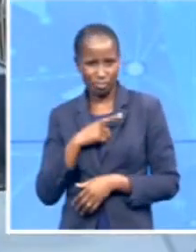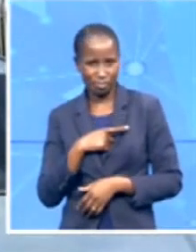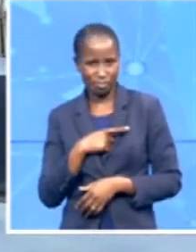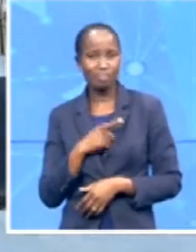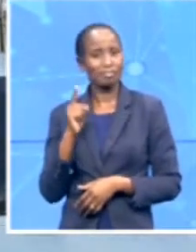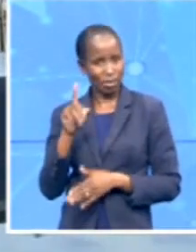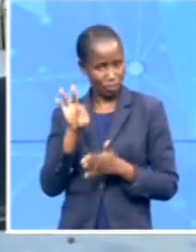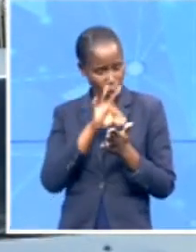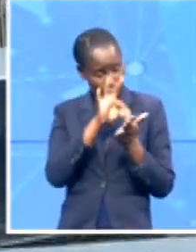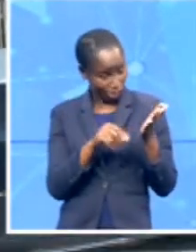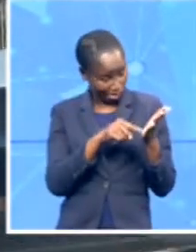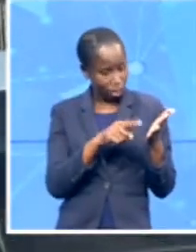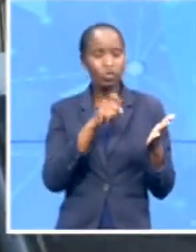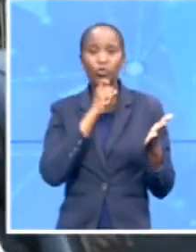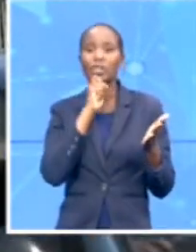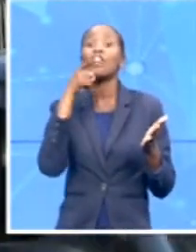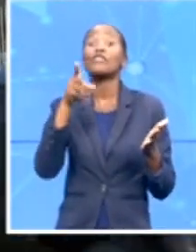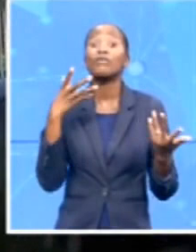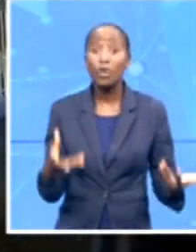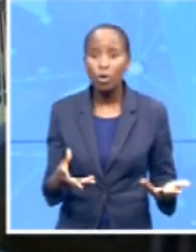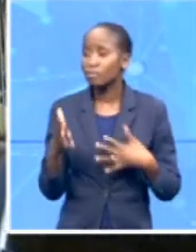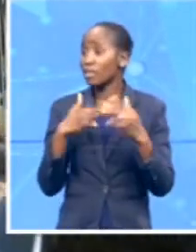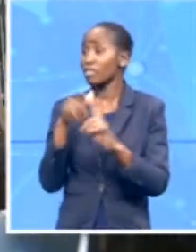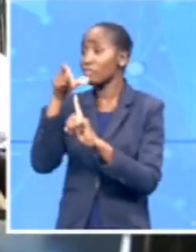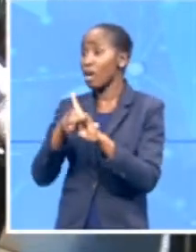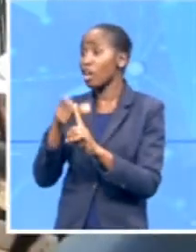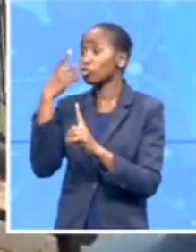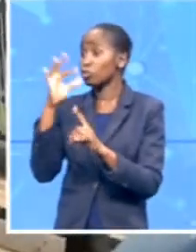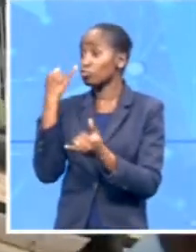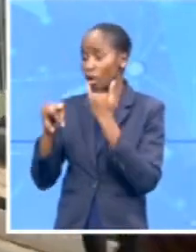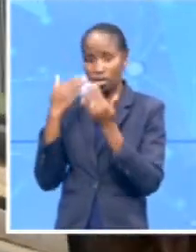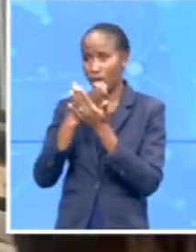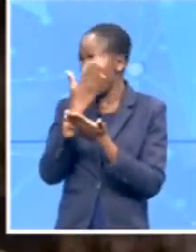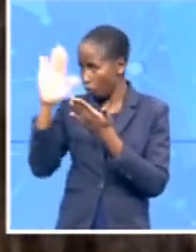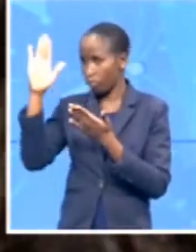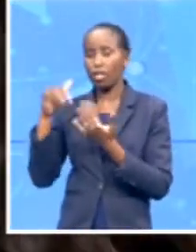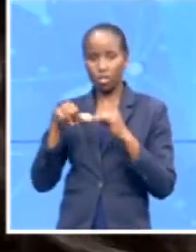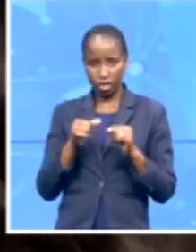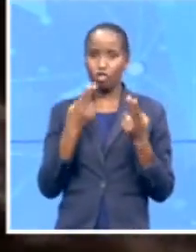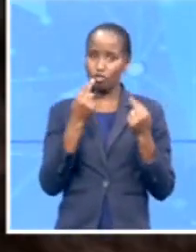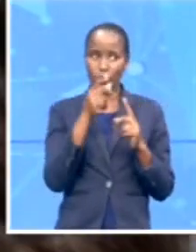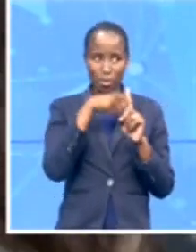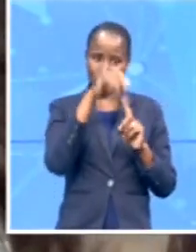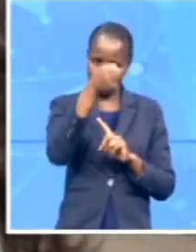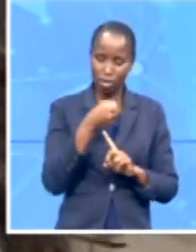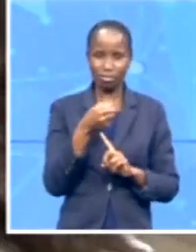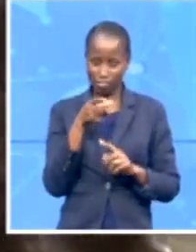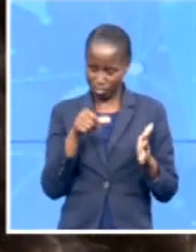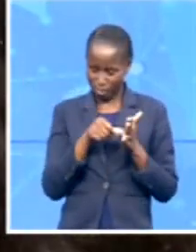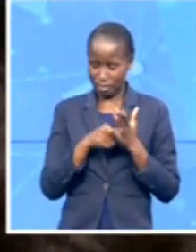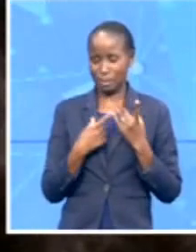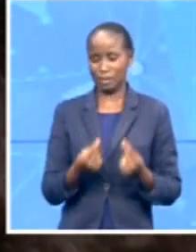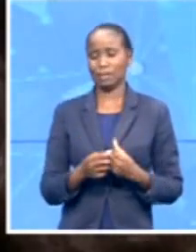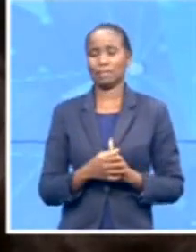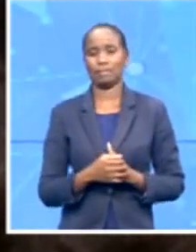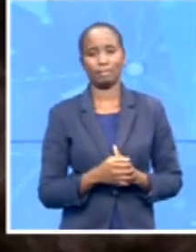out whoever that we want to take out and put in whoever that we want to put in. It's a very important thing to do. Yeah. All right, so just to move slightly away from the voting, we do know